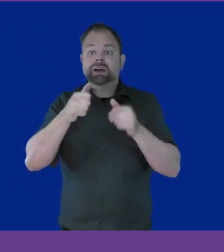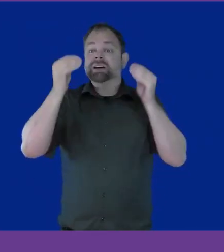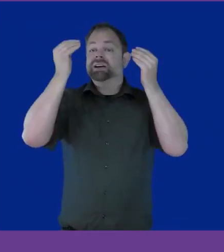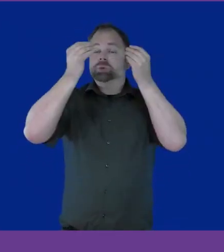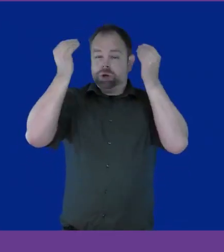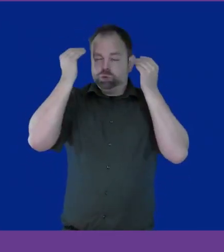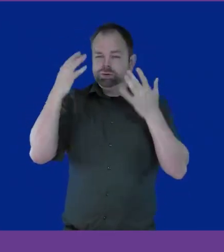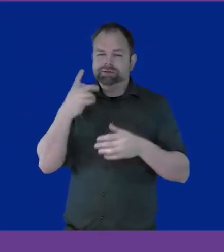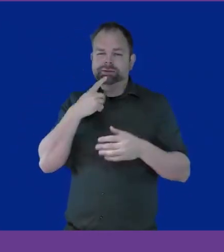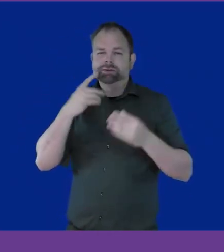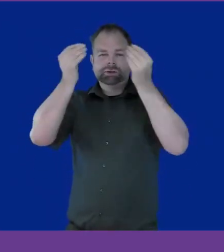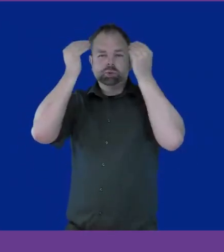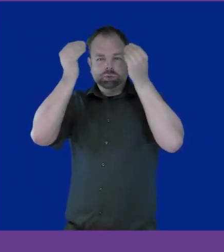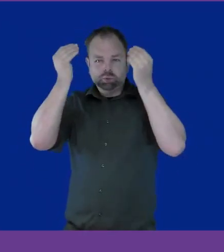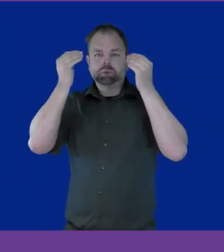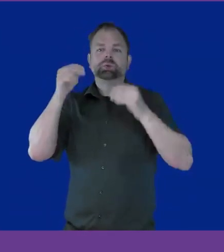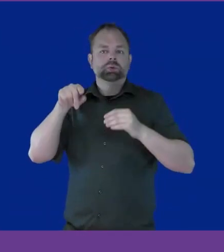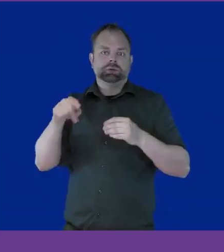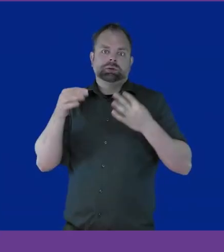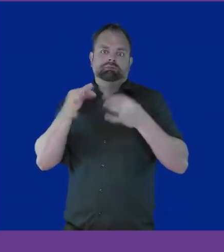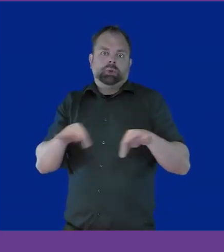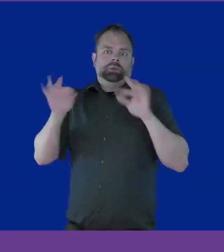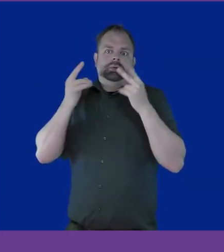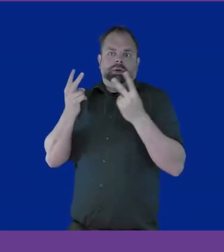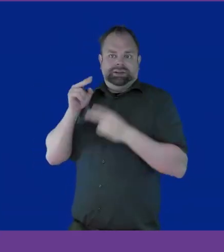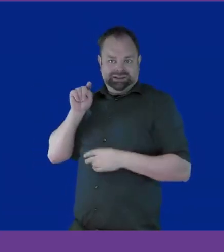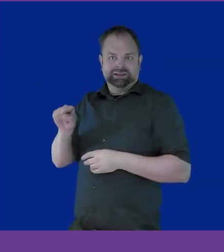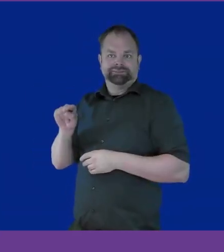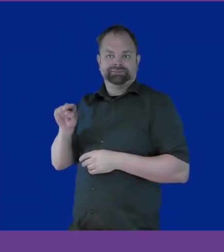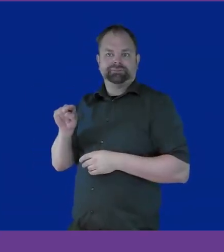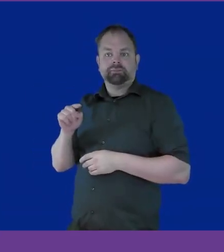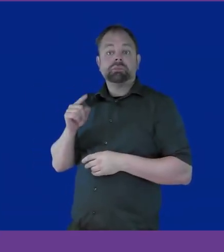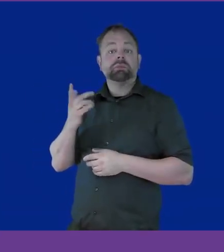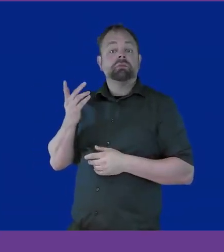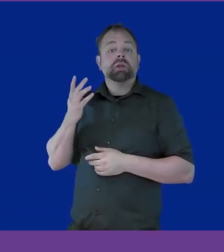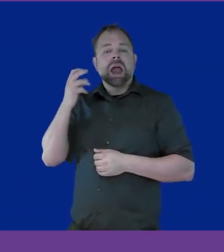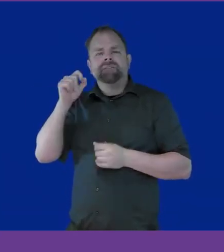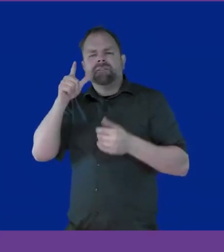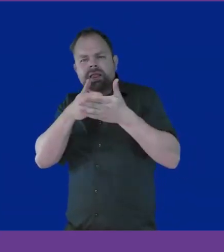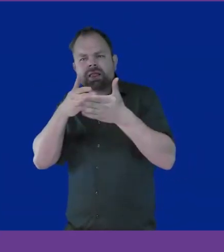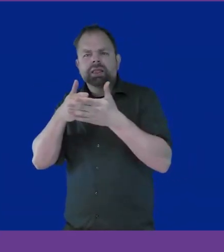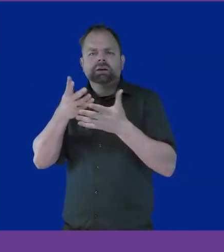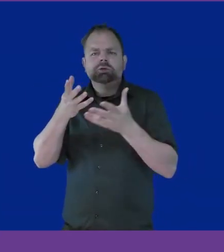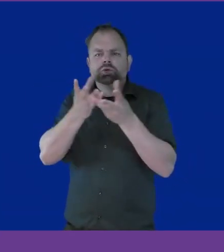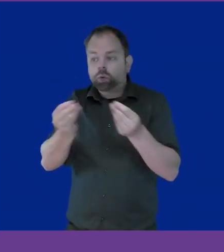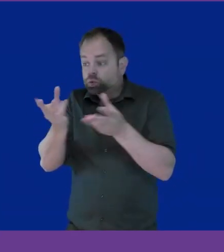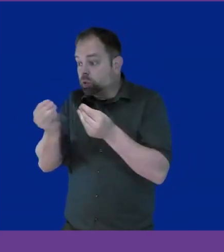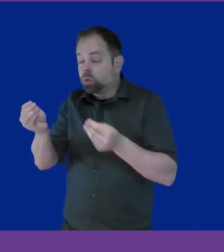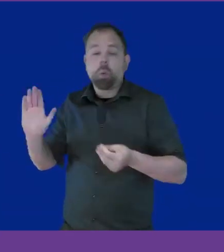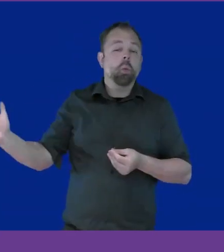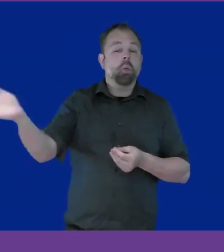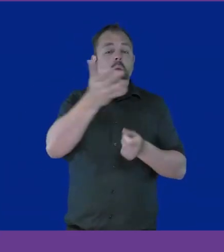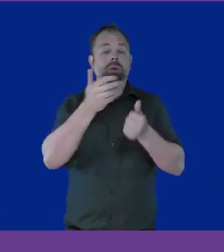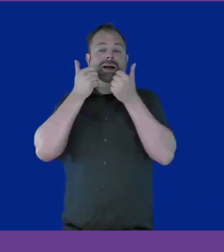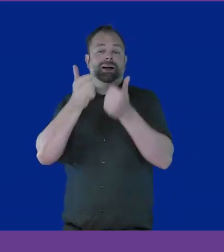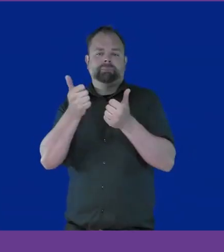by actually getting real users with disabilities in and seeing how they use the products, or maybe in most cases, how they don't manage to